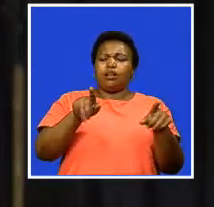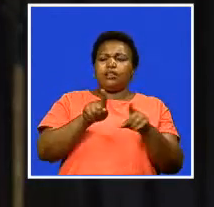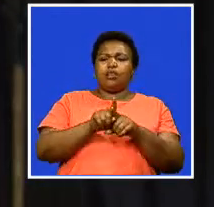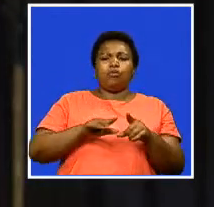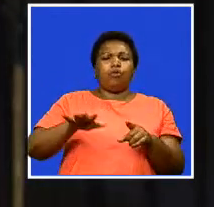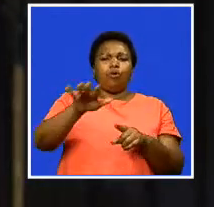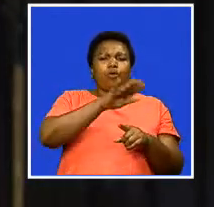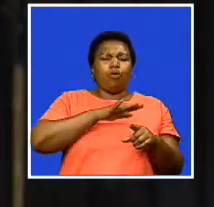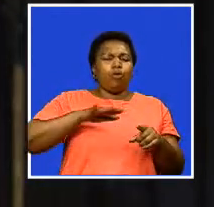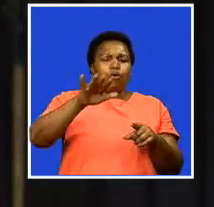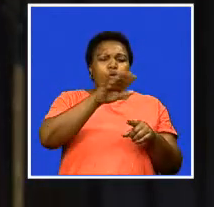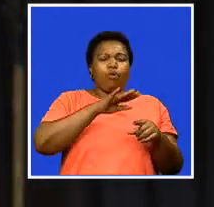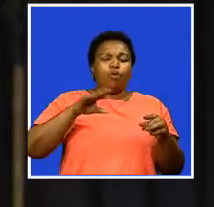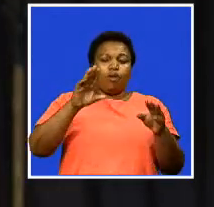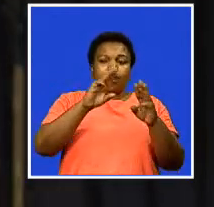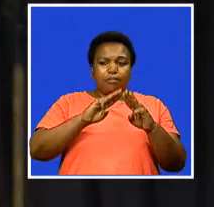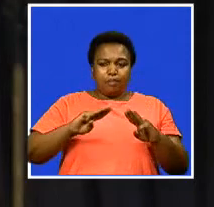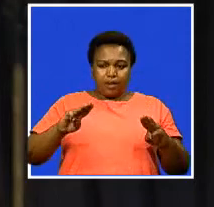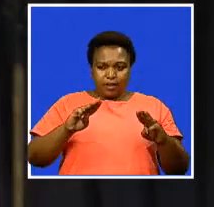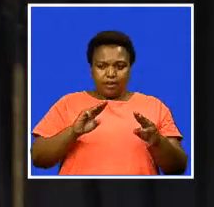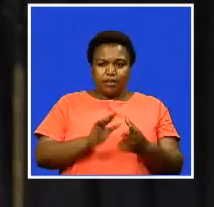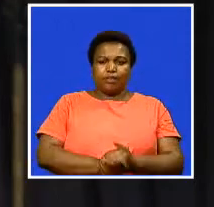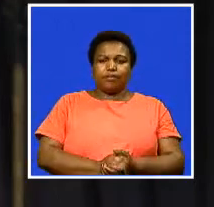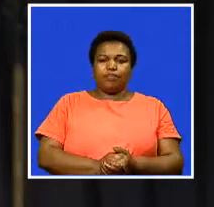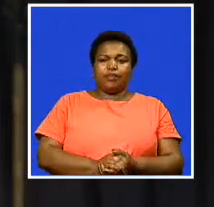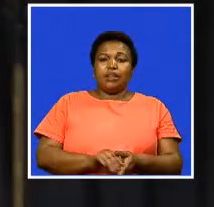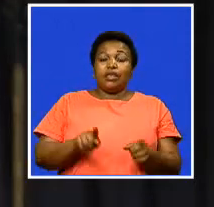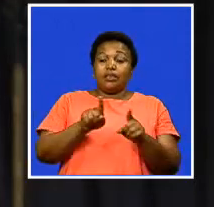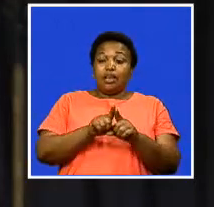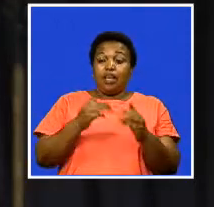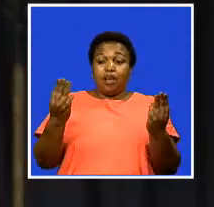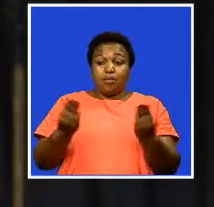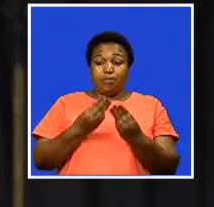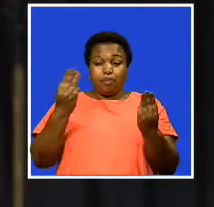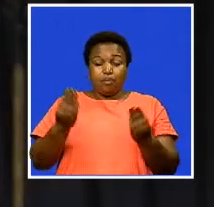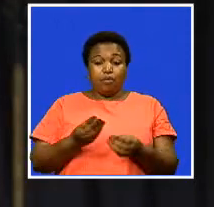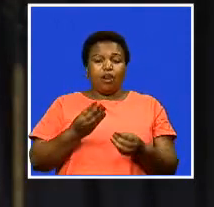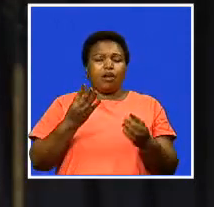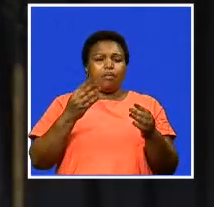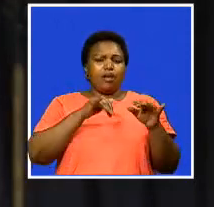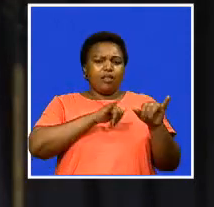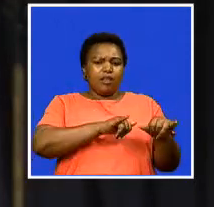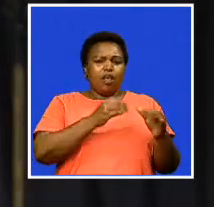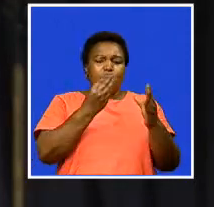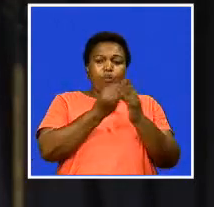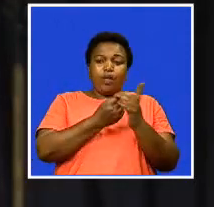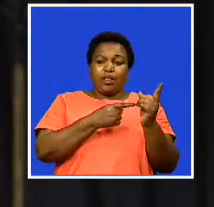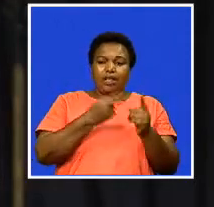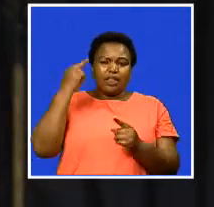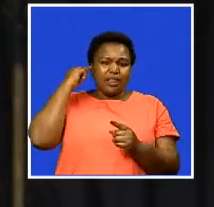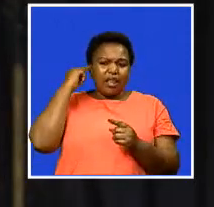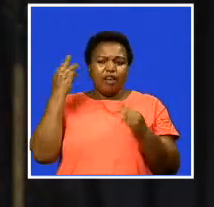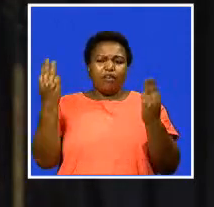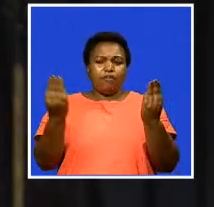indzawo nokwekuthi ke nalaba labaphila nalabantu labangeva emadlebeni nabo bafundiseke